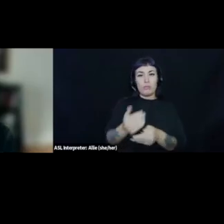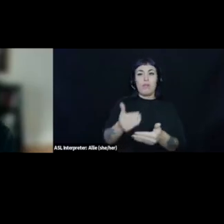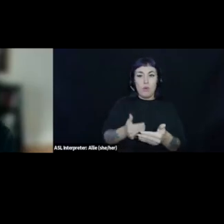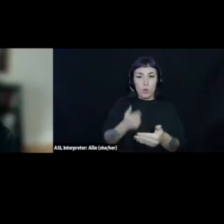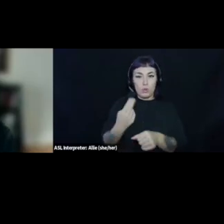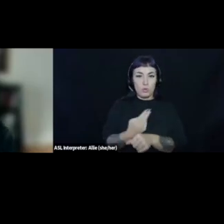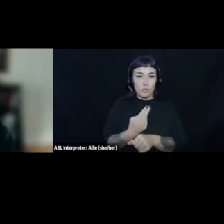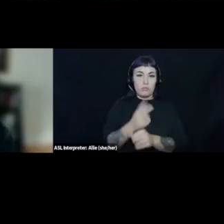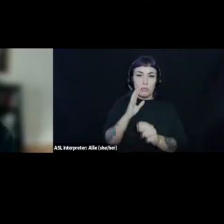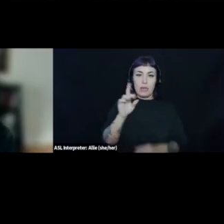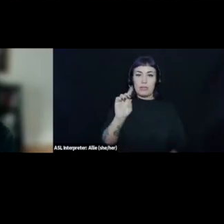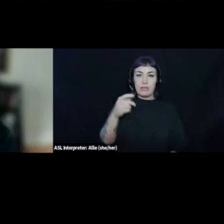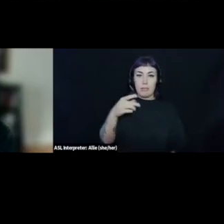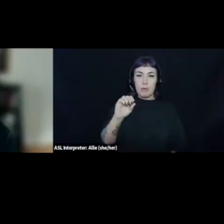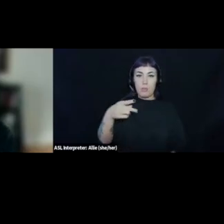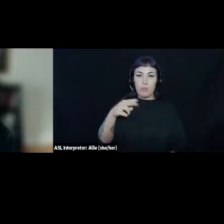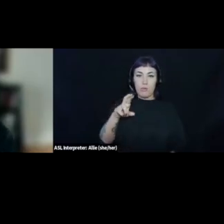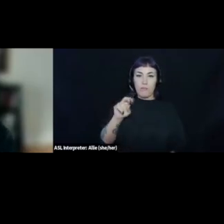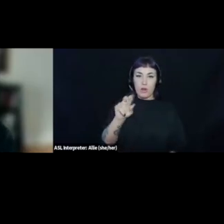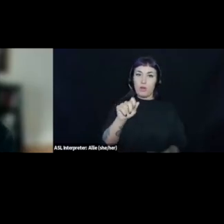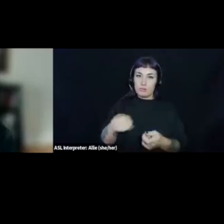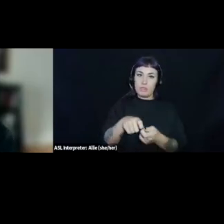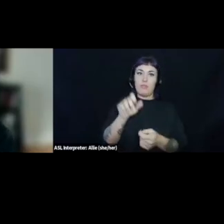it, but on Depo-Provera as well.